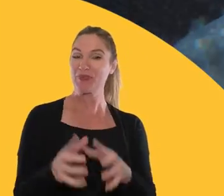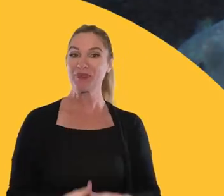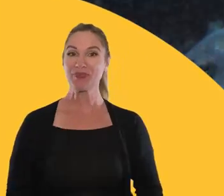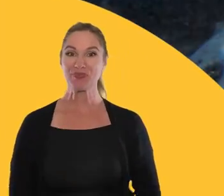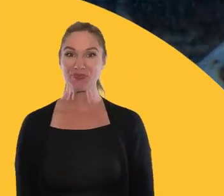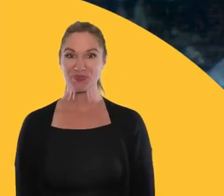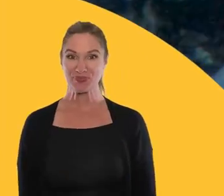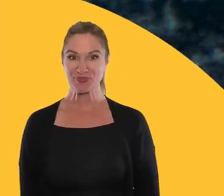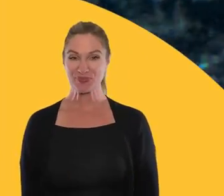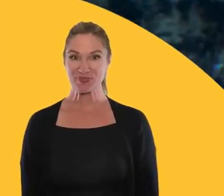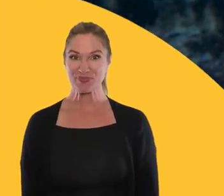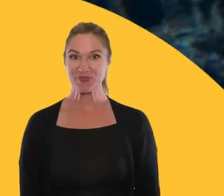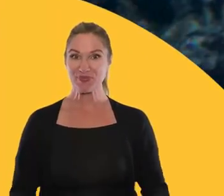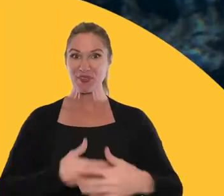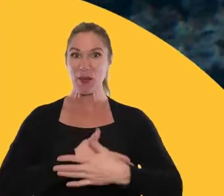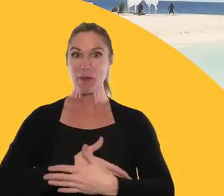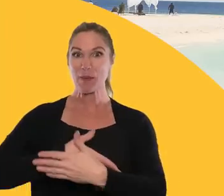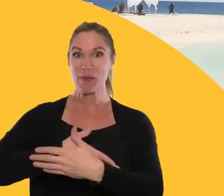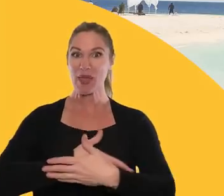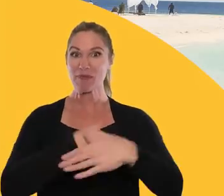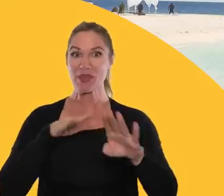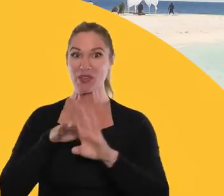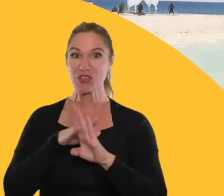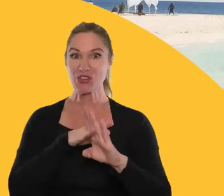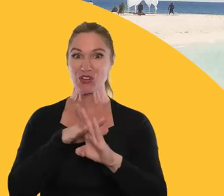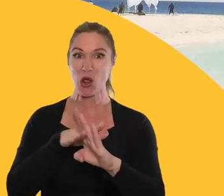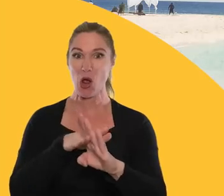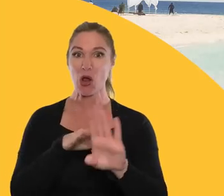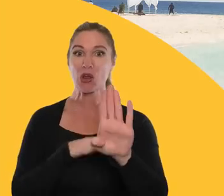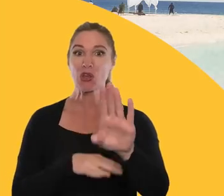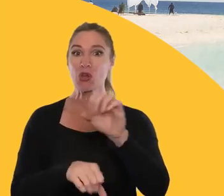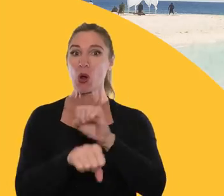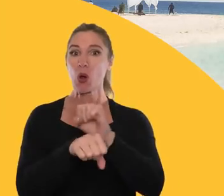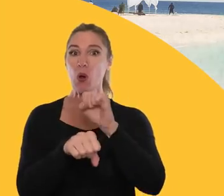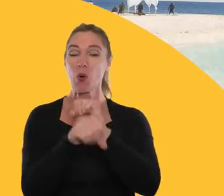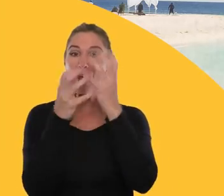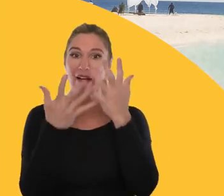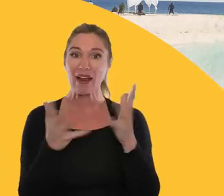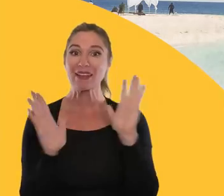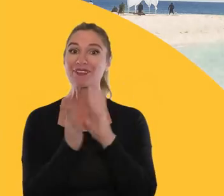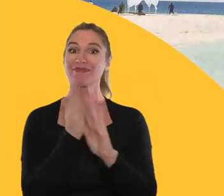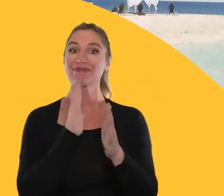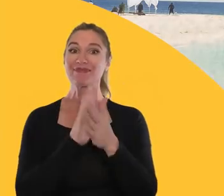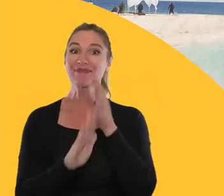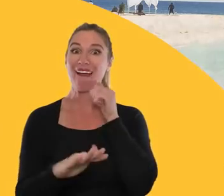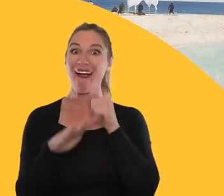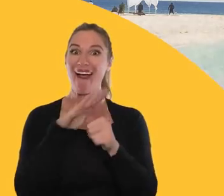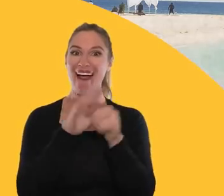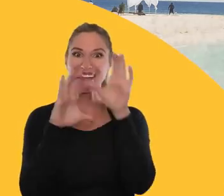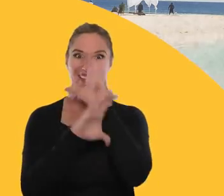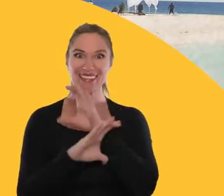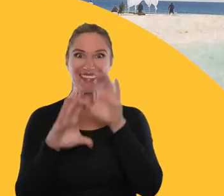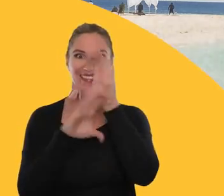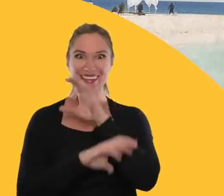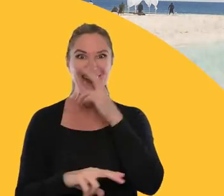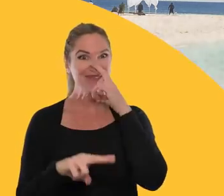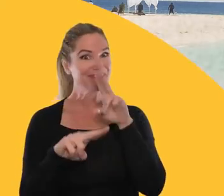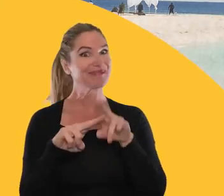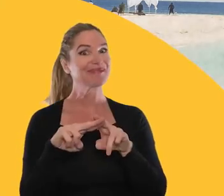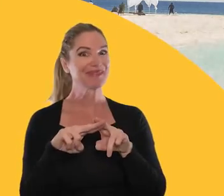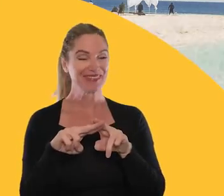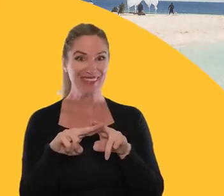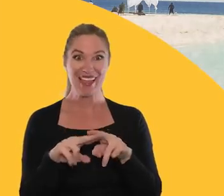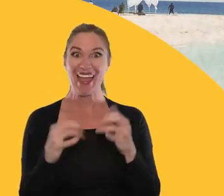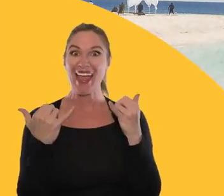here I come. Baby shark, your work is done. Hide and seek is so